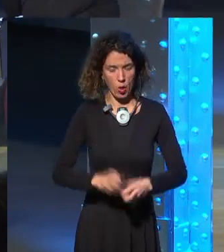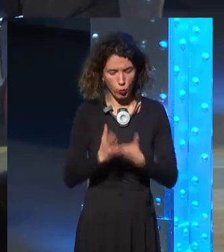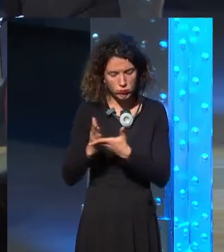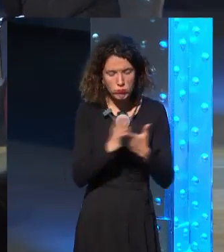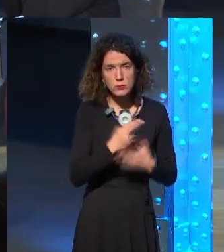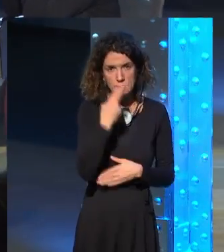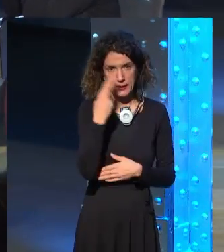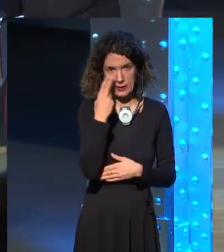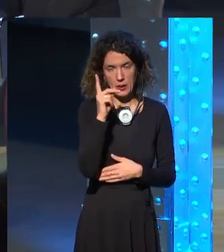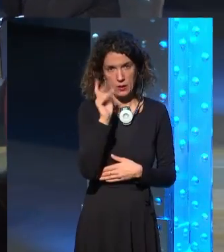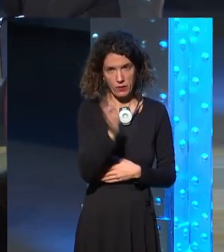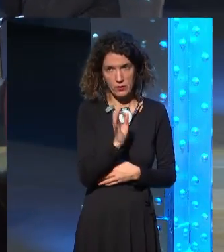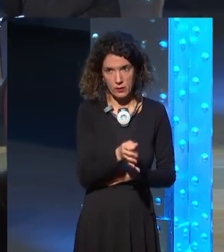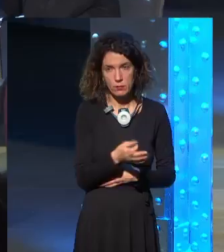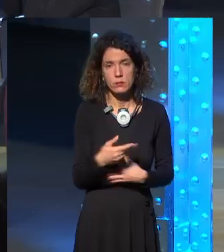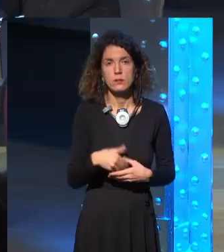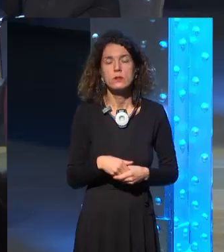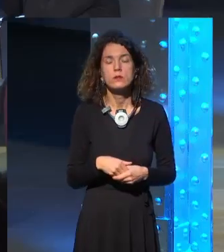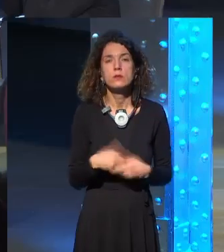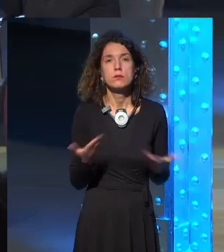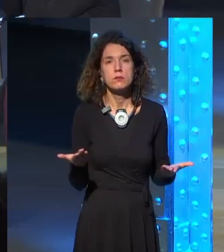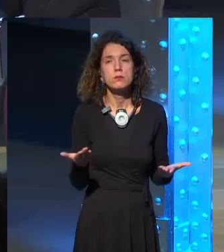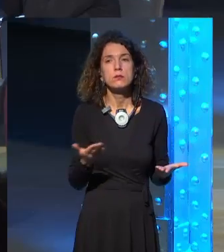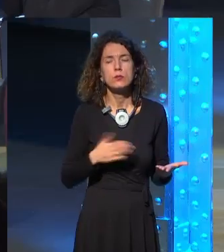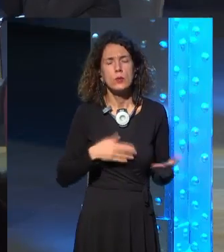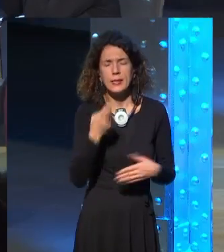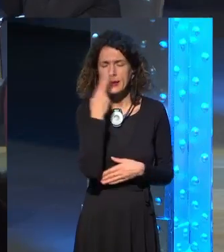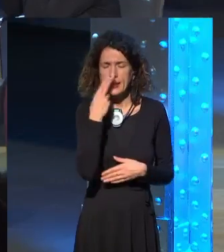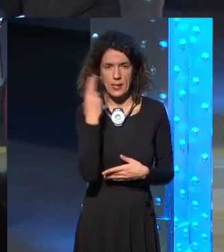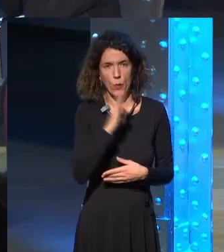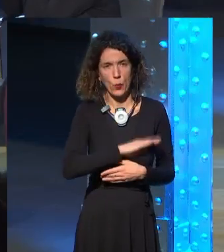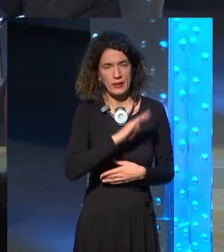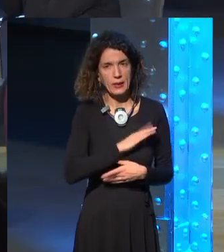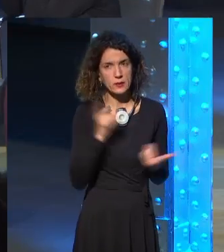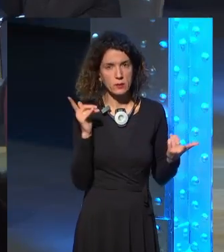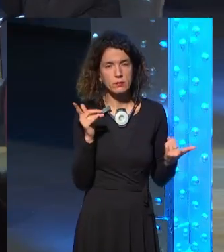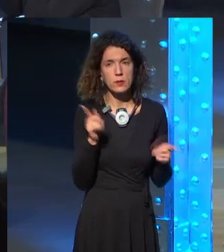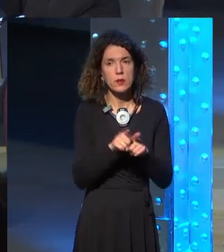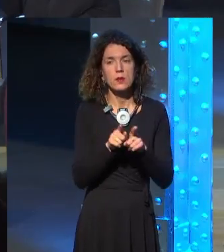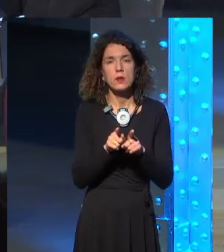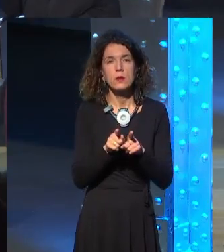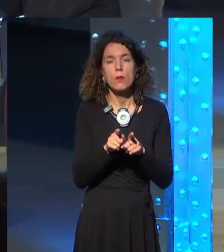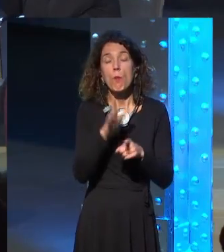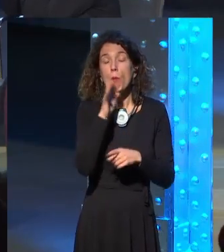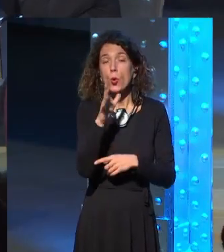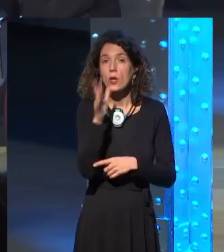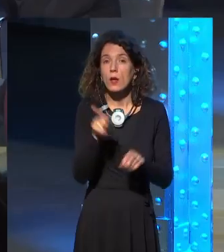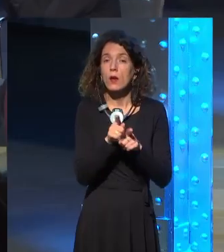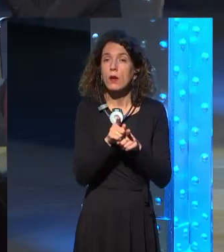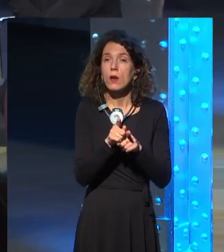it. I've really been interested in understanding why do we remember what we